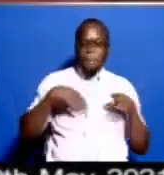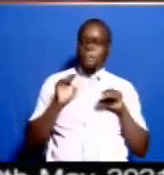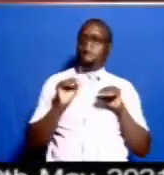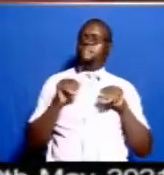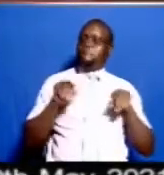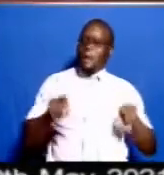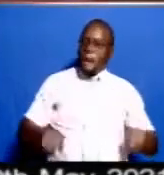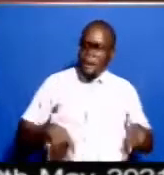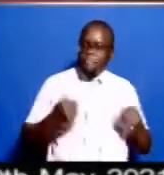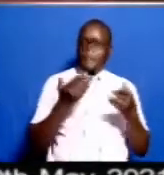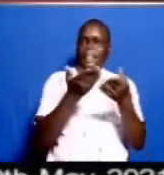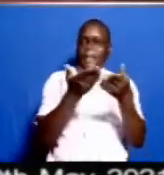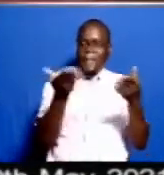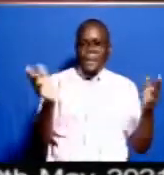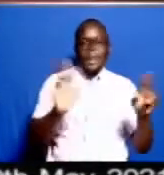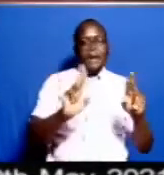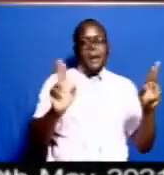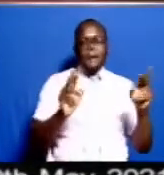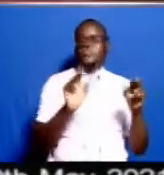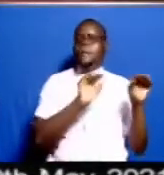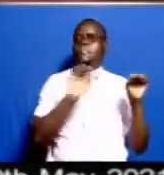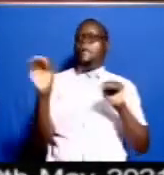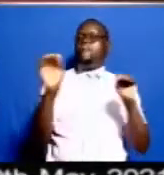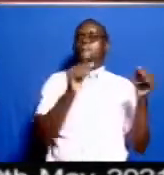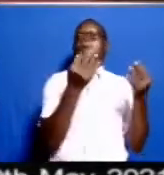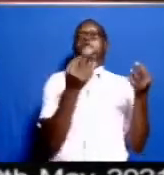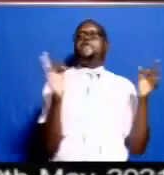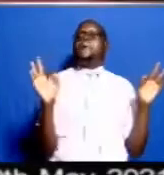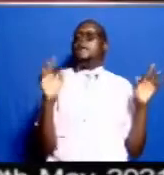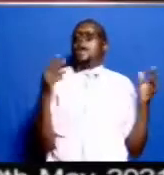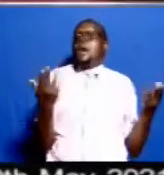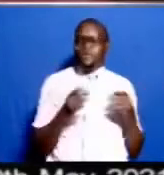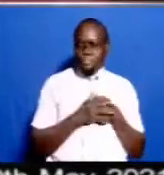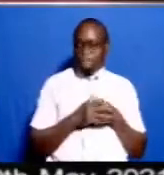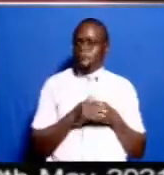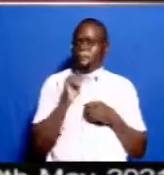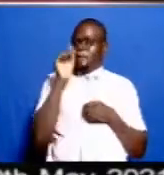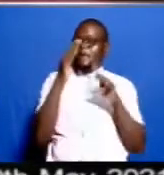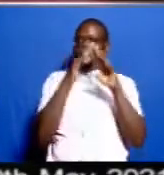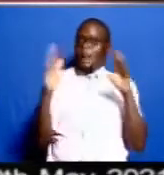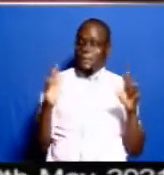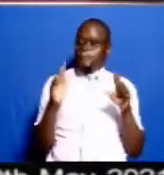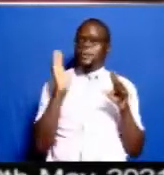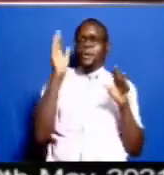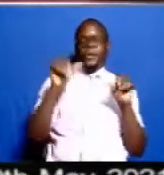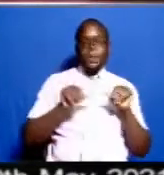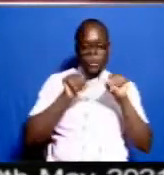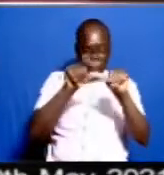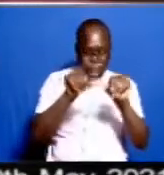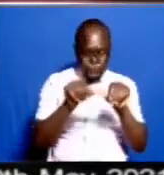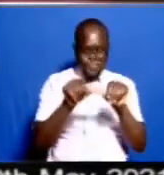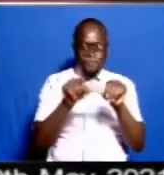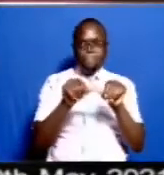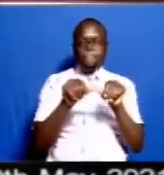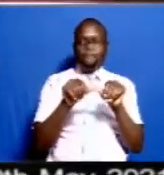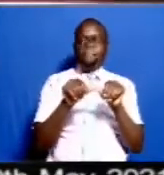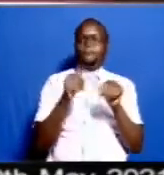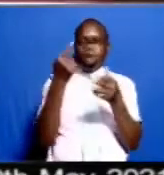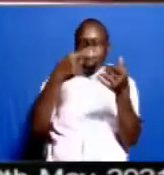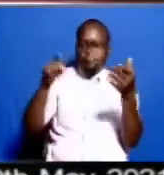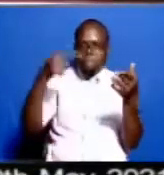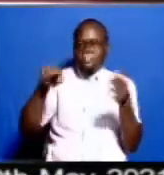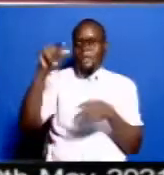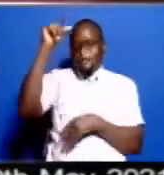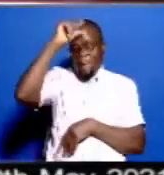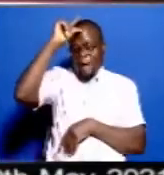around, Madam Speaker. Madam Speaker, if this House will continue ticking boxes for